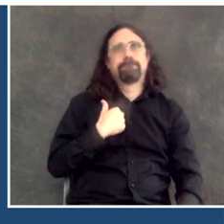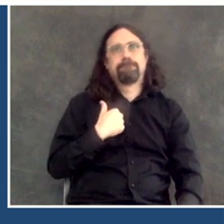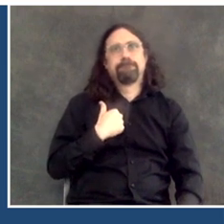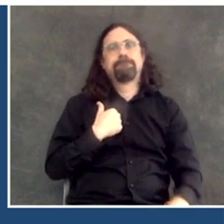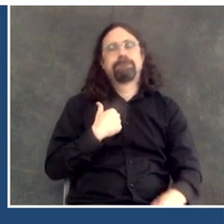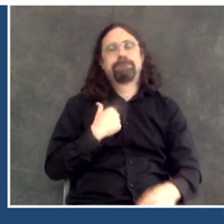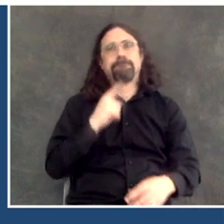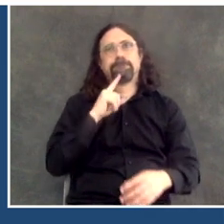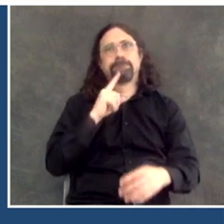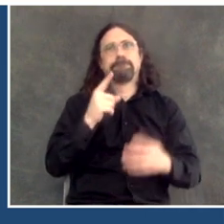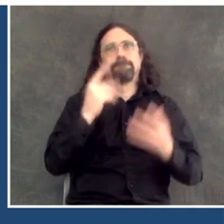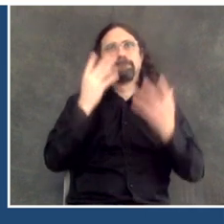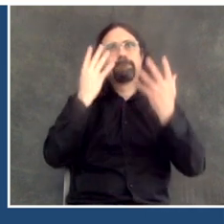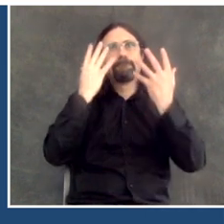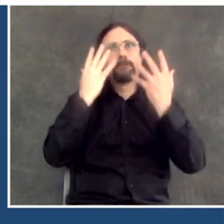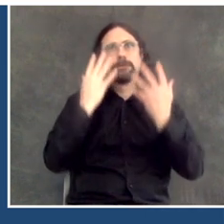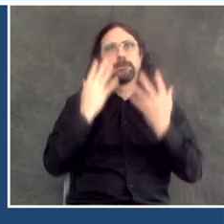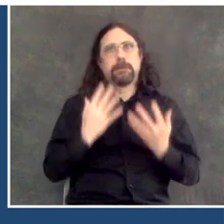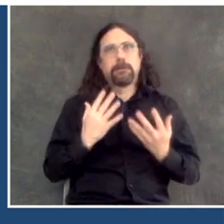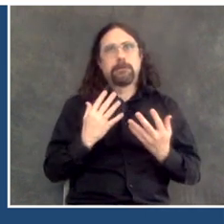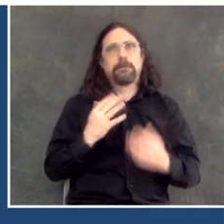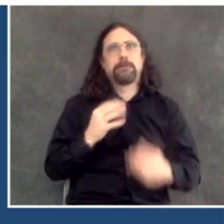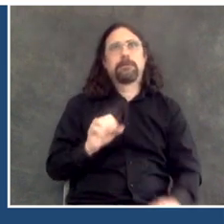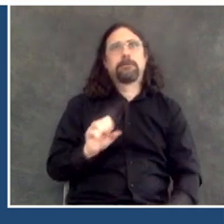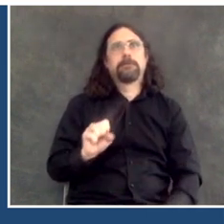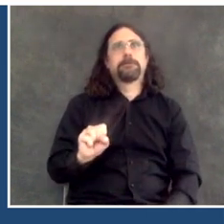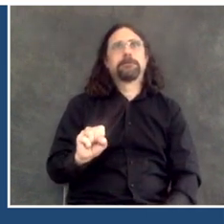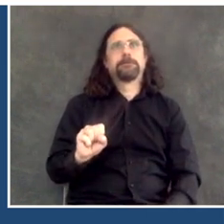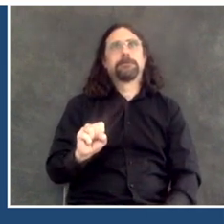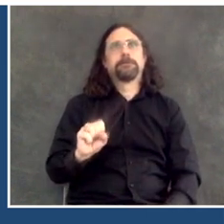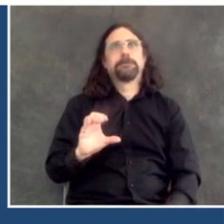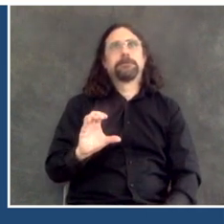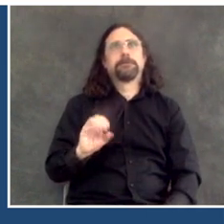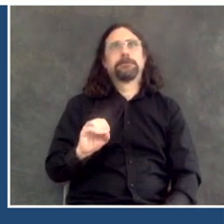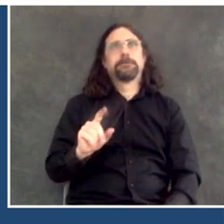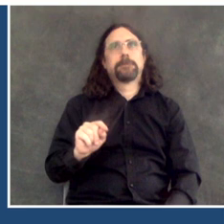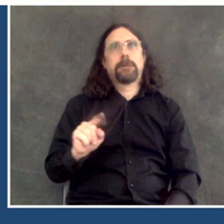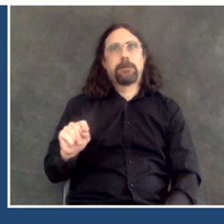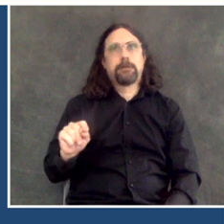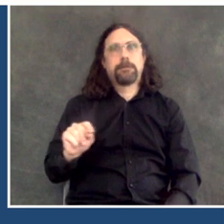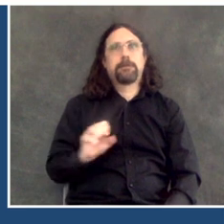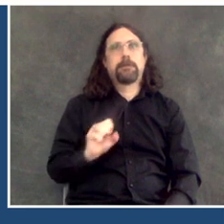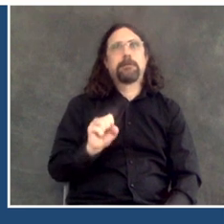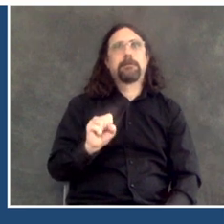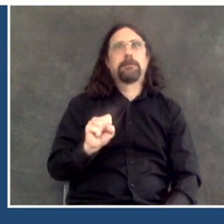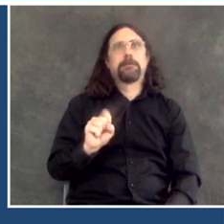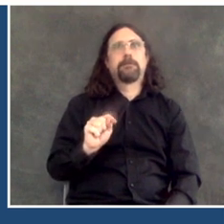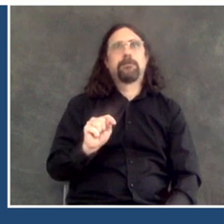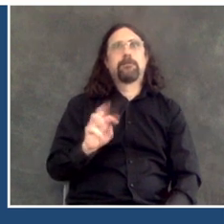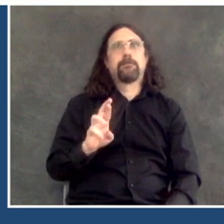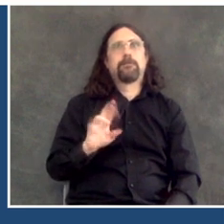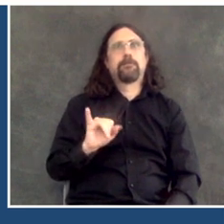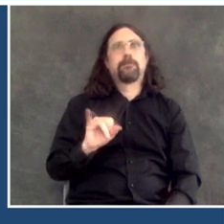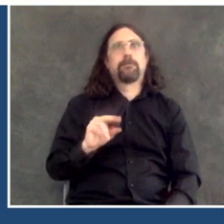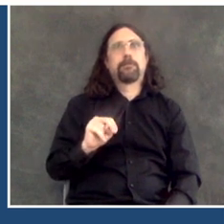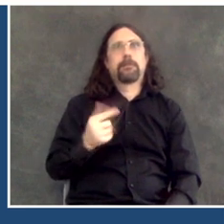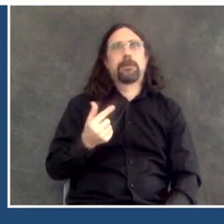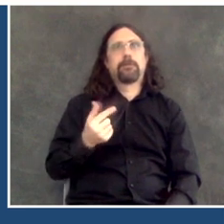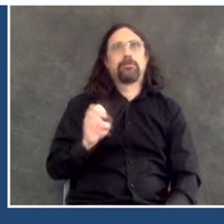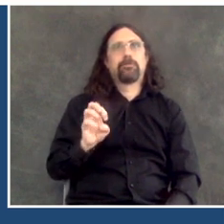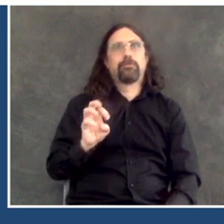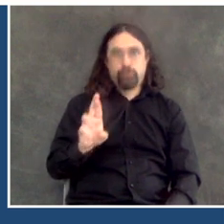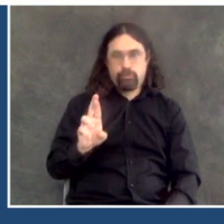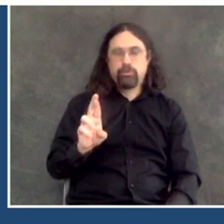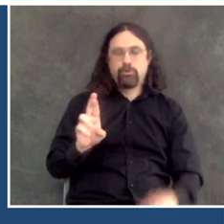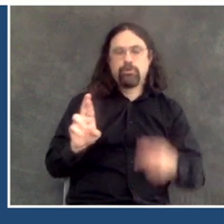mom, Arlene Stringer Cuevas. And for a lot of us in public service here in New York City, well, we've all known Scott, and many